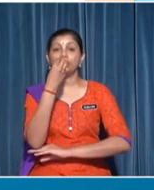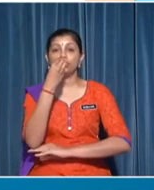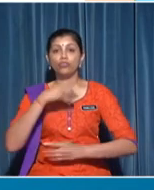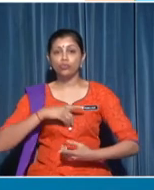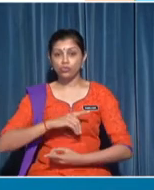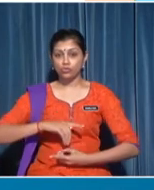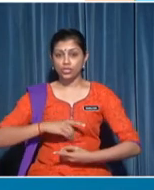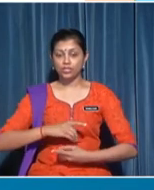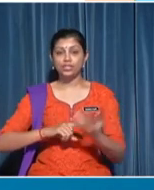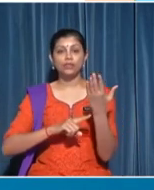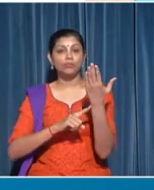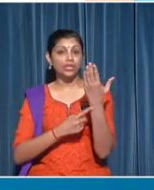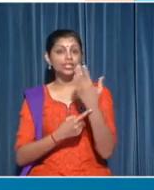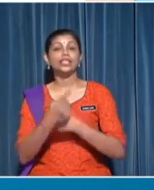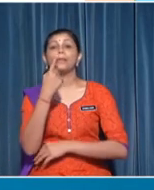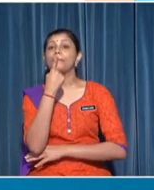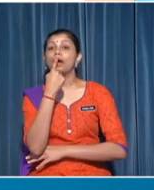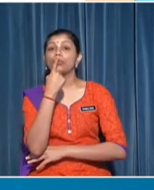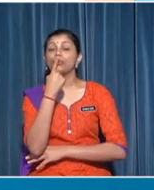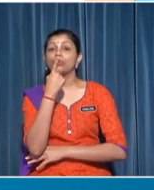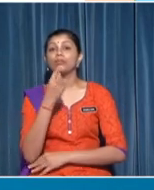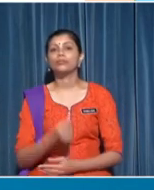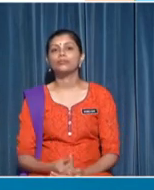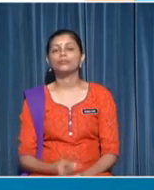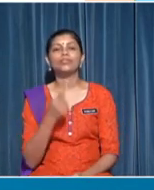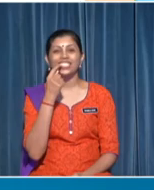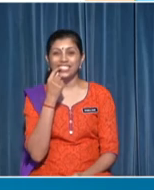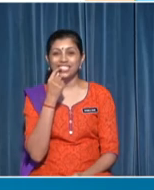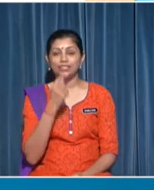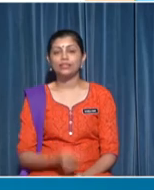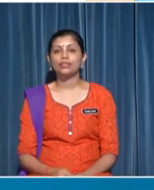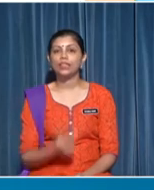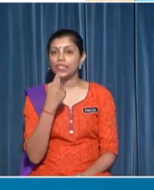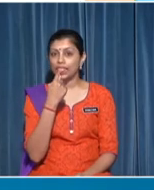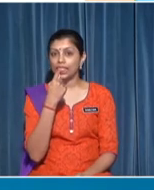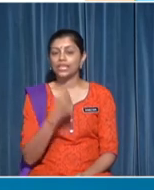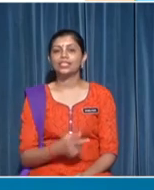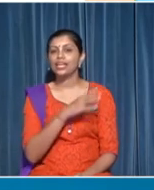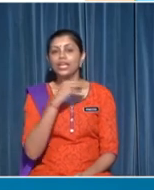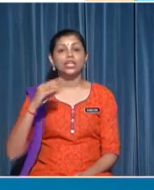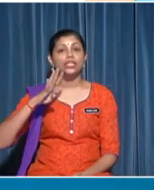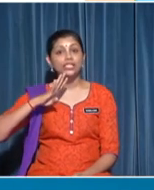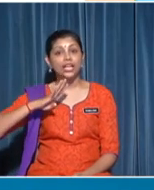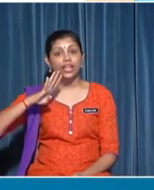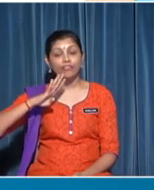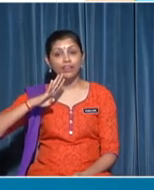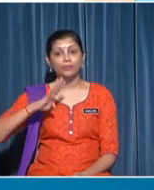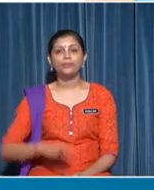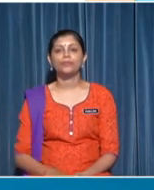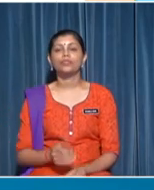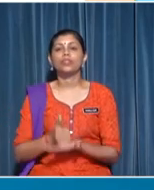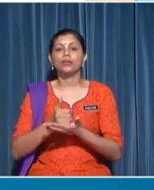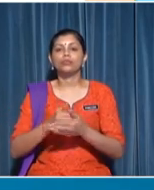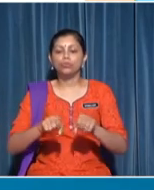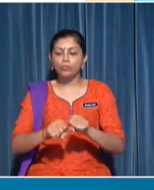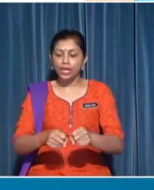begins in the mouth itself. Our teeth, tongue, and saliva help to break down